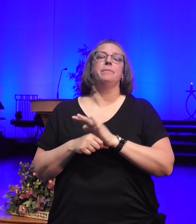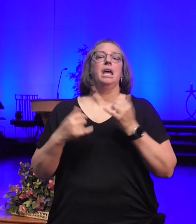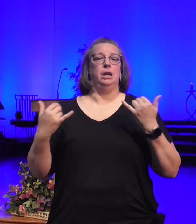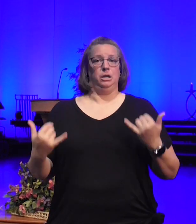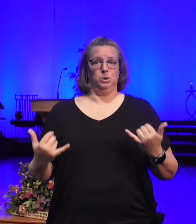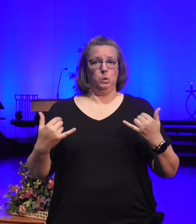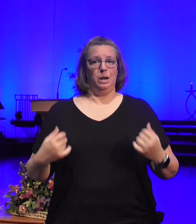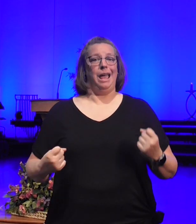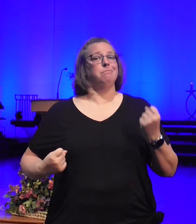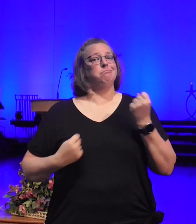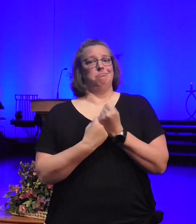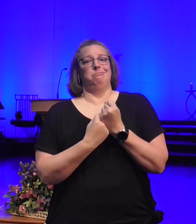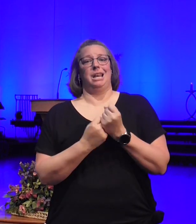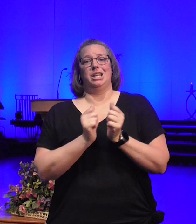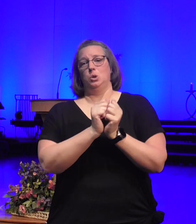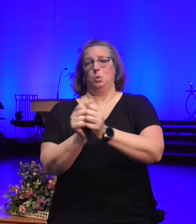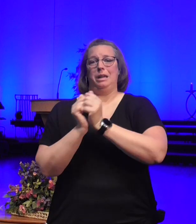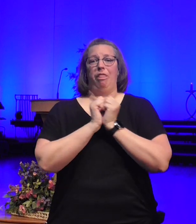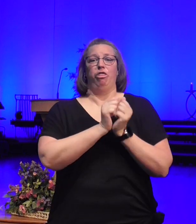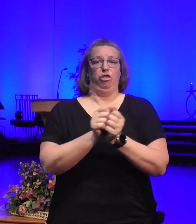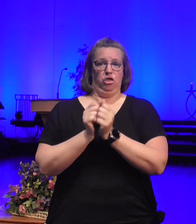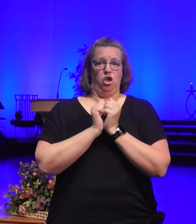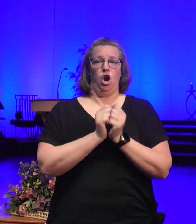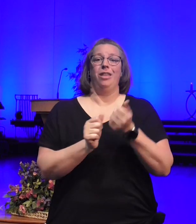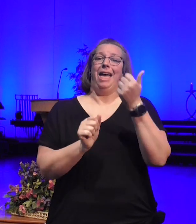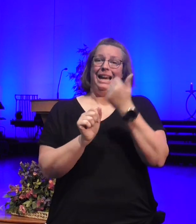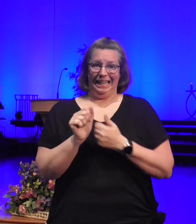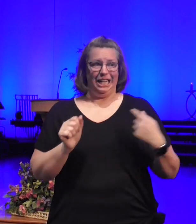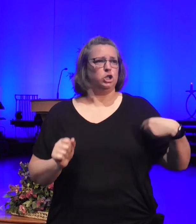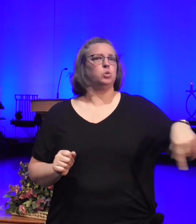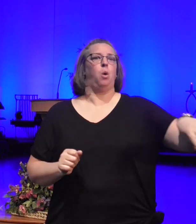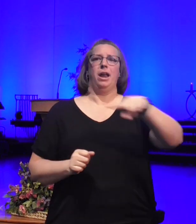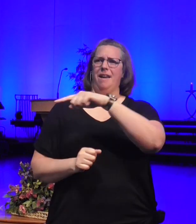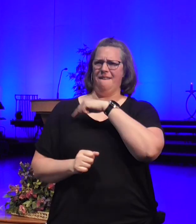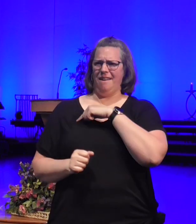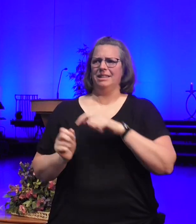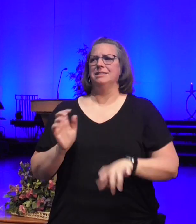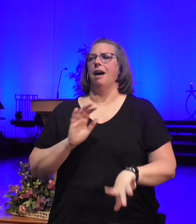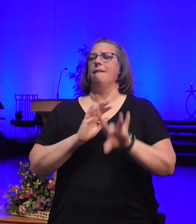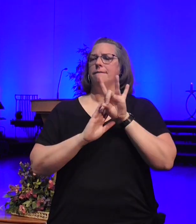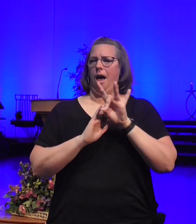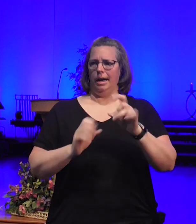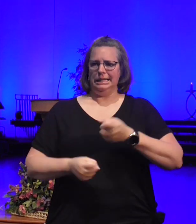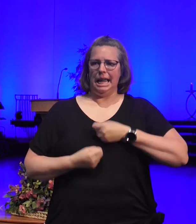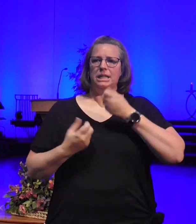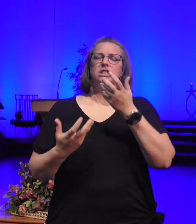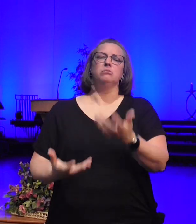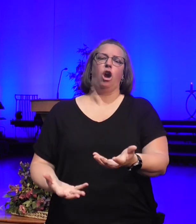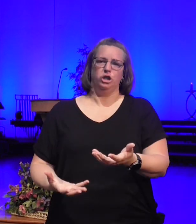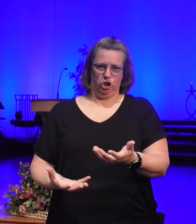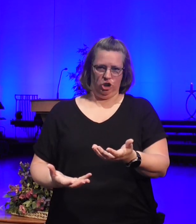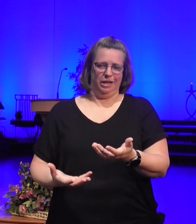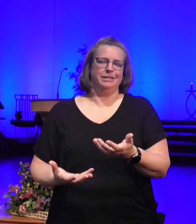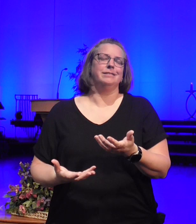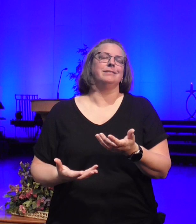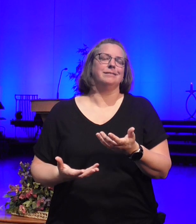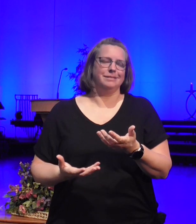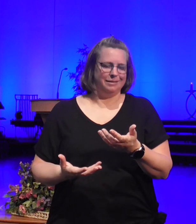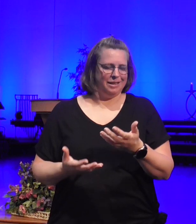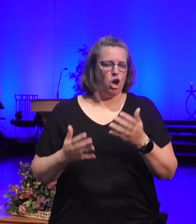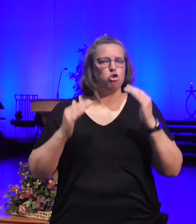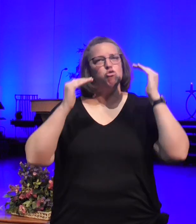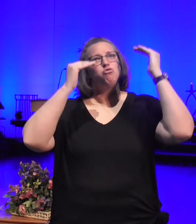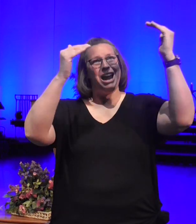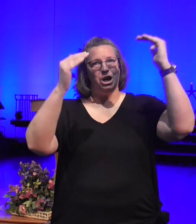standing together in this way that each one of us finds, expresses, and makes way for greater belonging